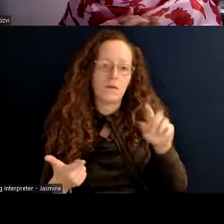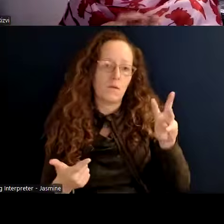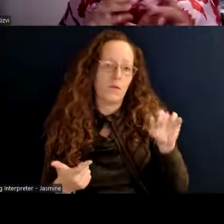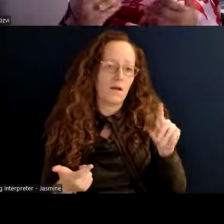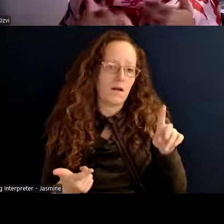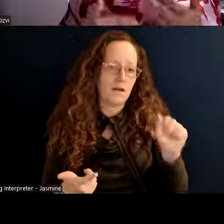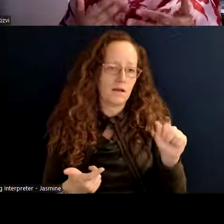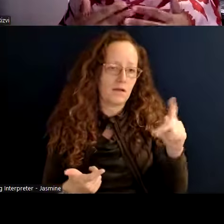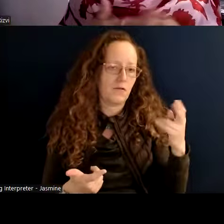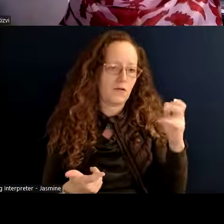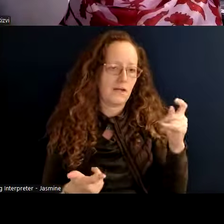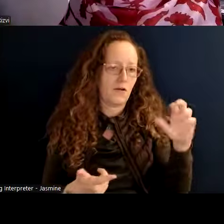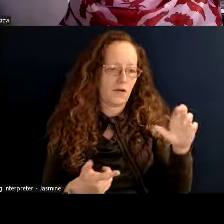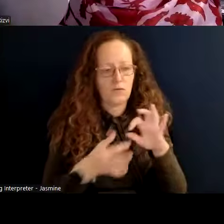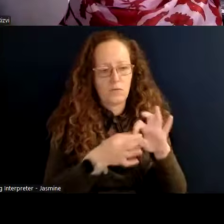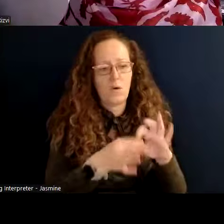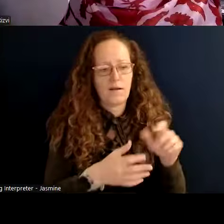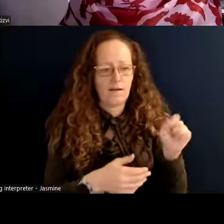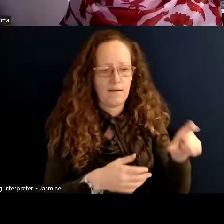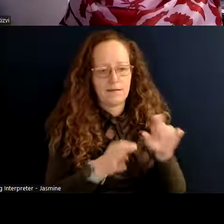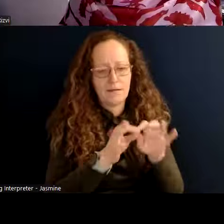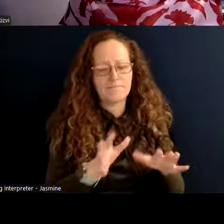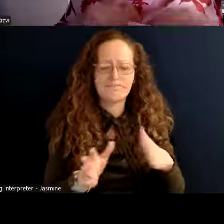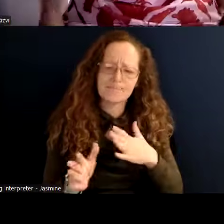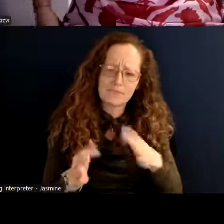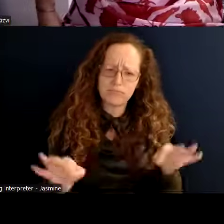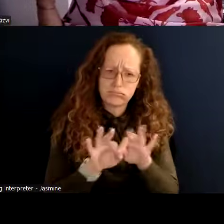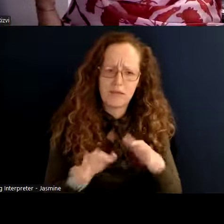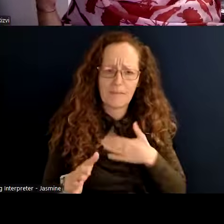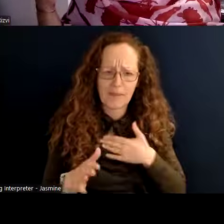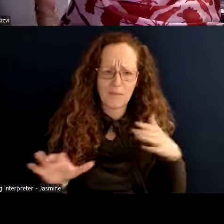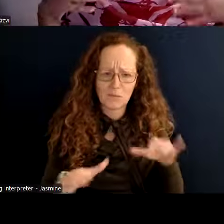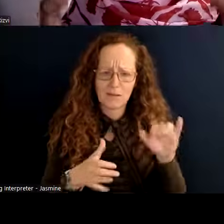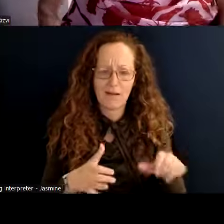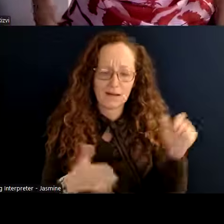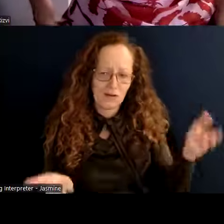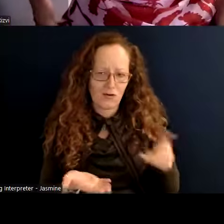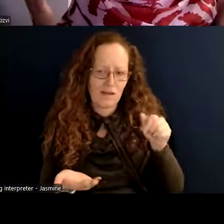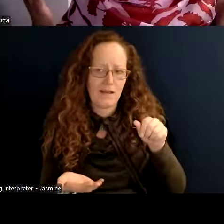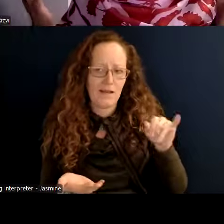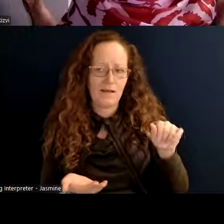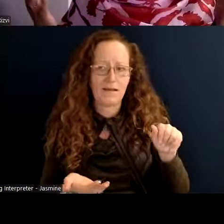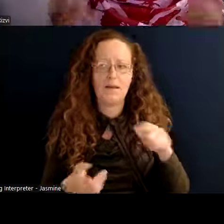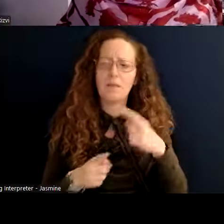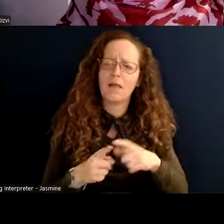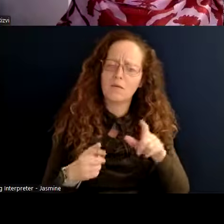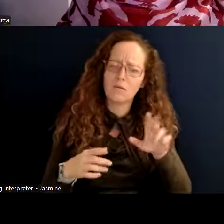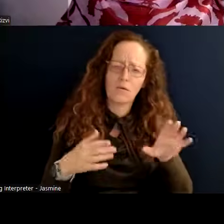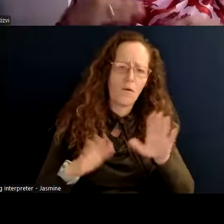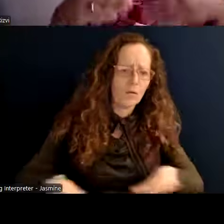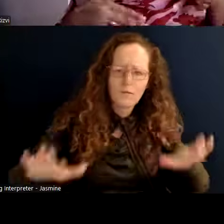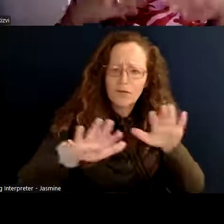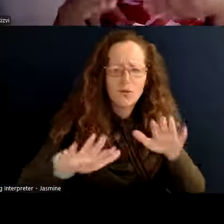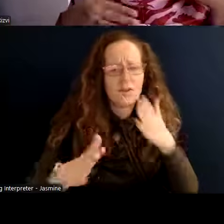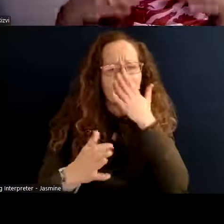interpretation. I think this is really important. I'm really glad that we're doing this here at AIA. And of course, all of you. Thank you so much for being with us here virtually.